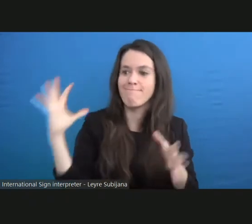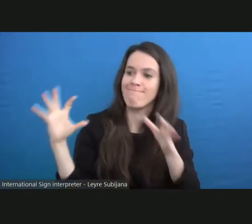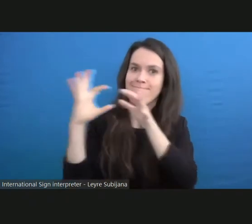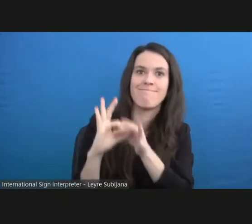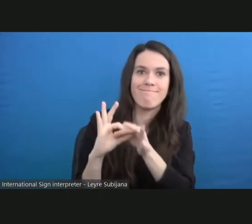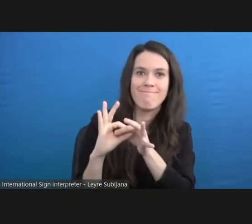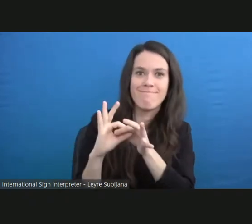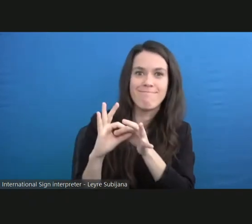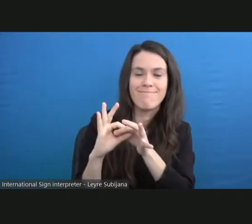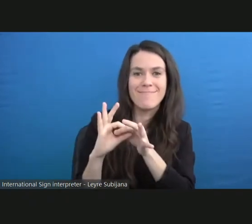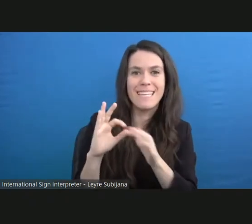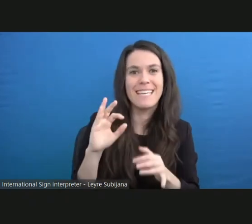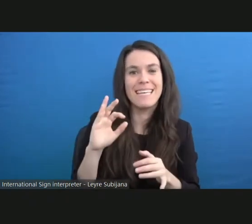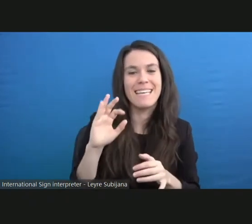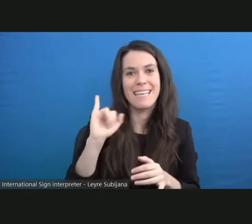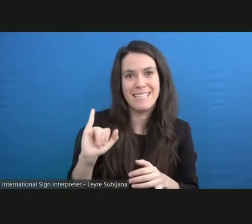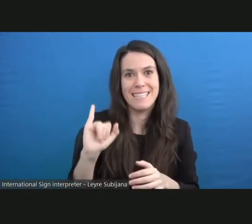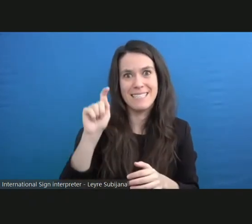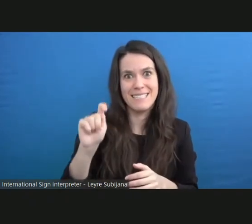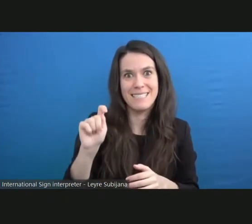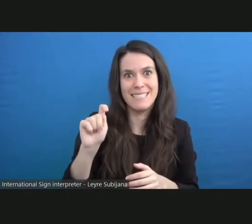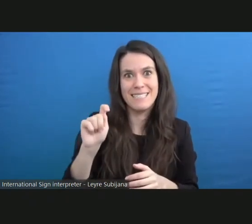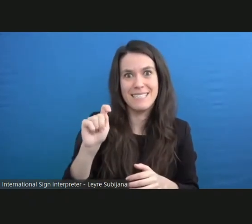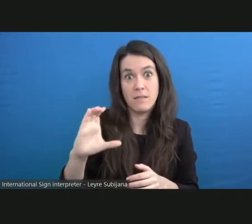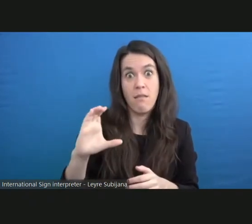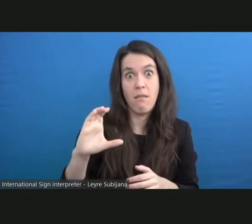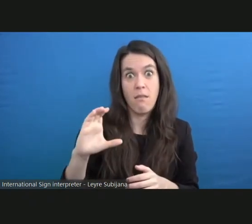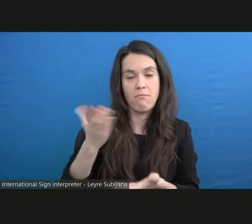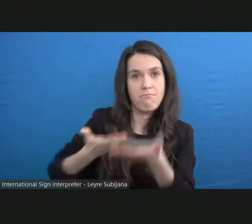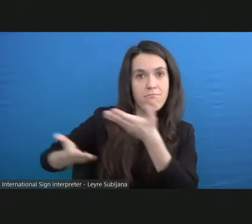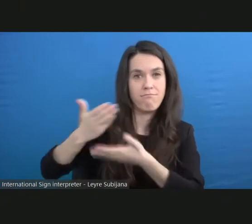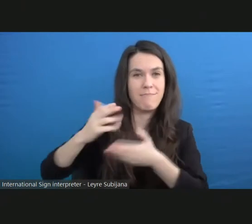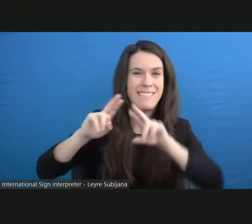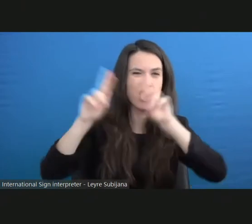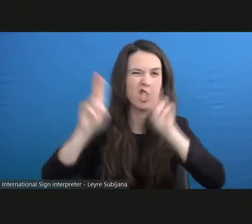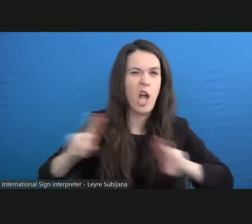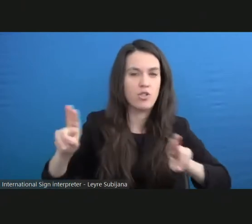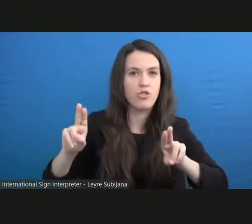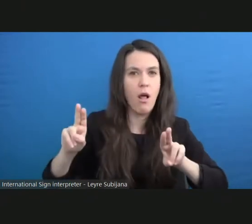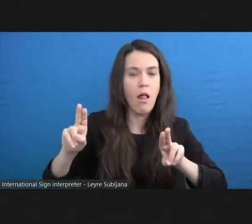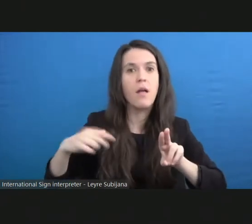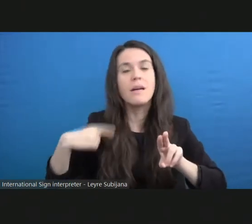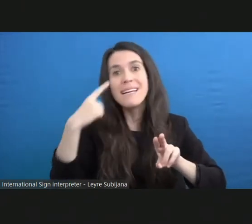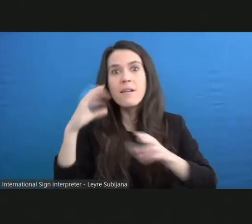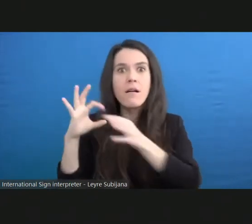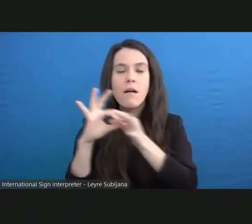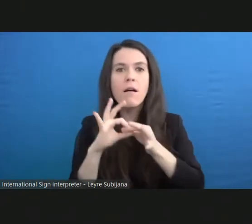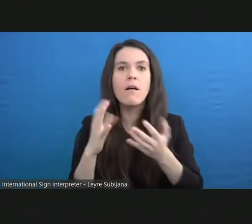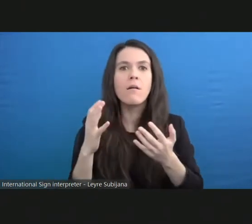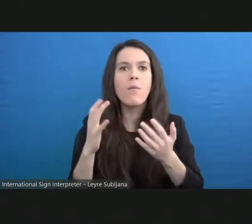Union, another UN entity. We know that there are barriers to online recruitment,